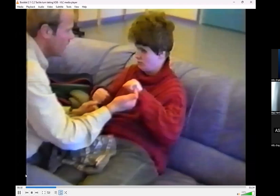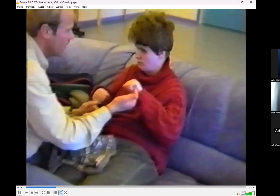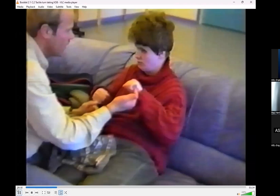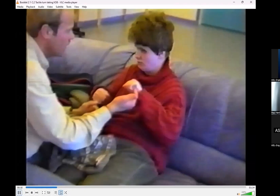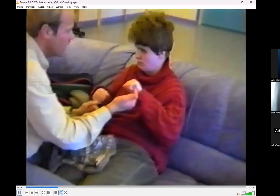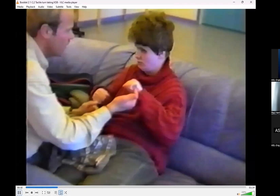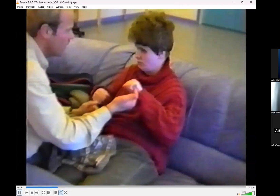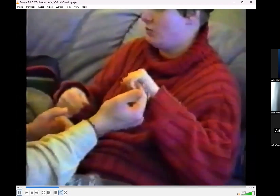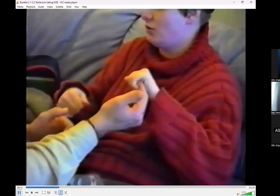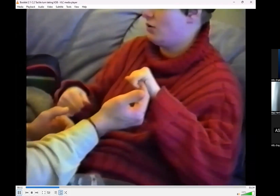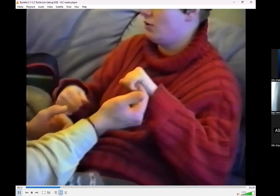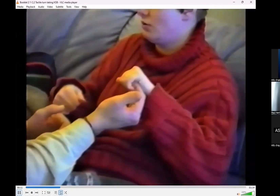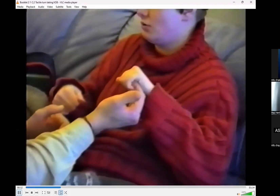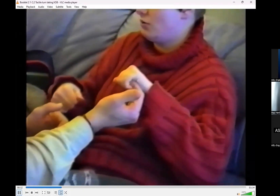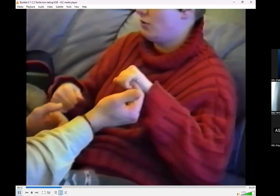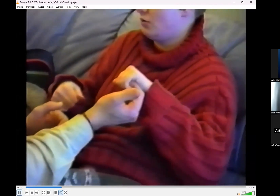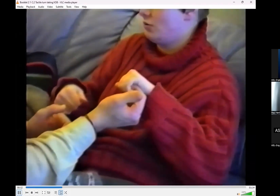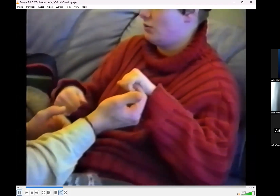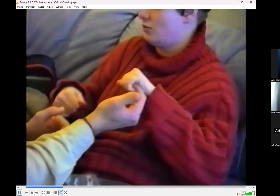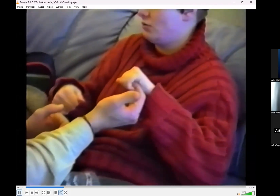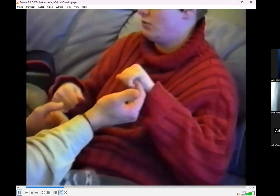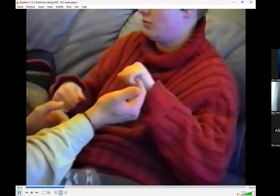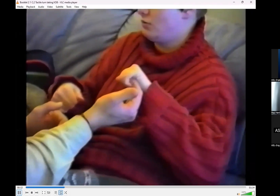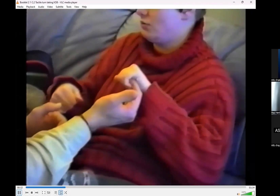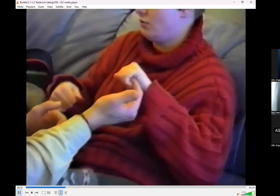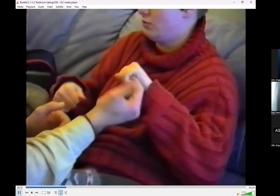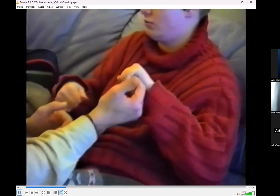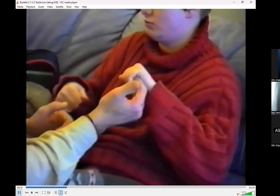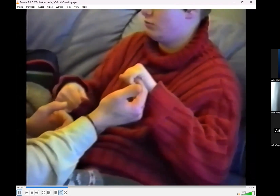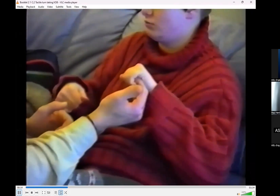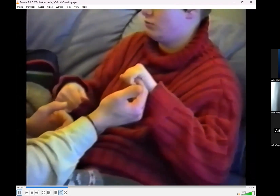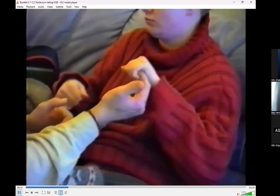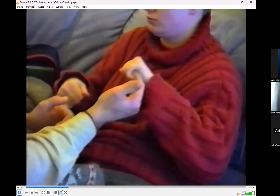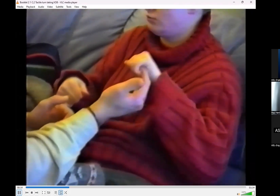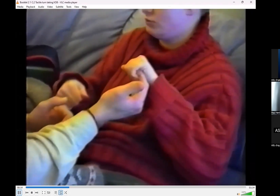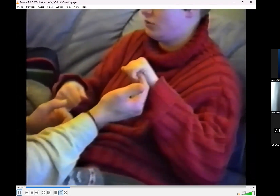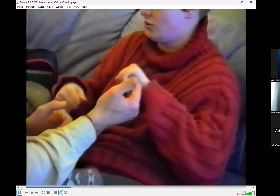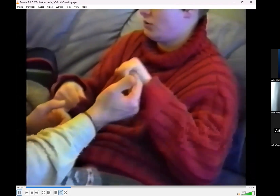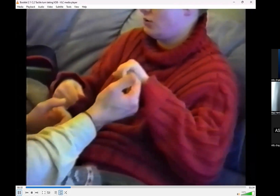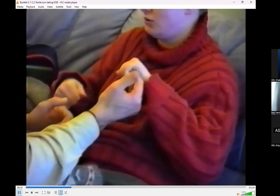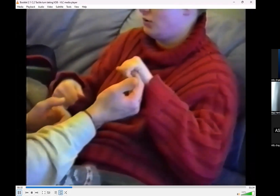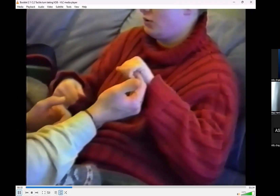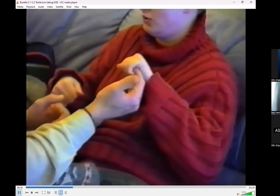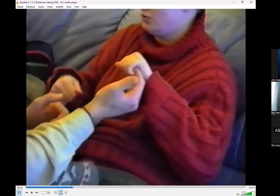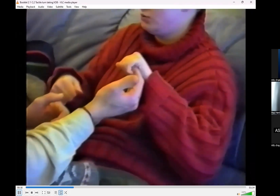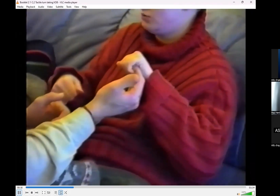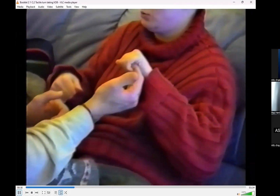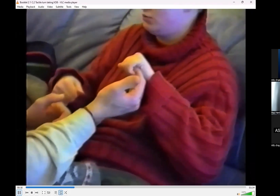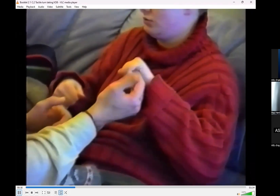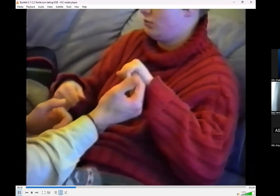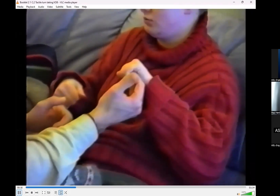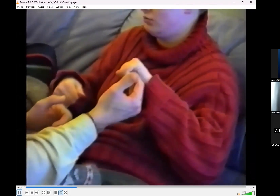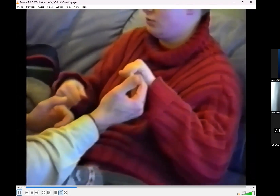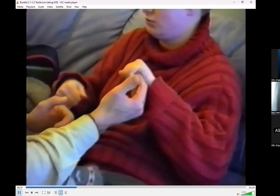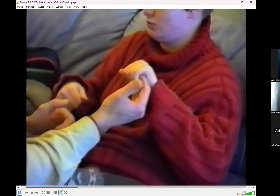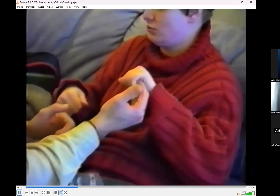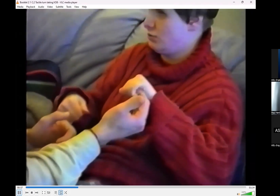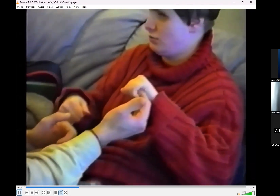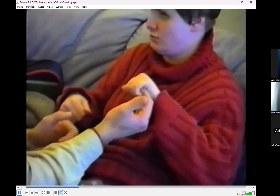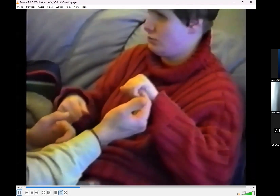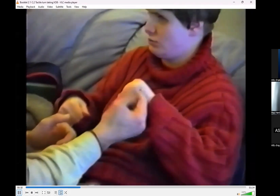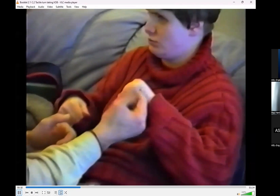Jo, her. Og den. På siden. Å, på siden, ordentlig. Ja, det er